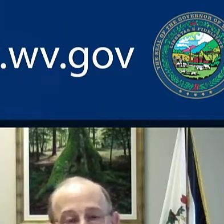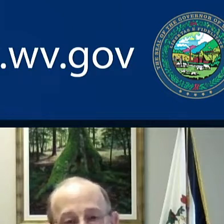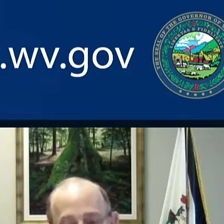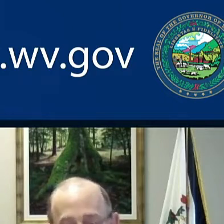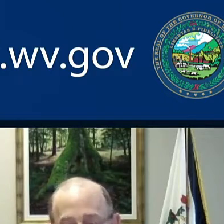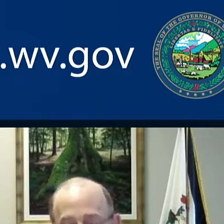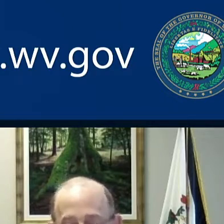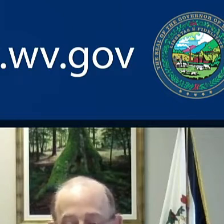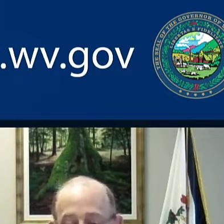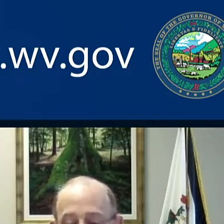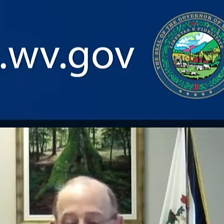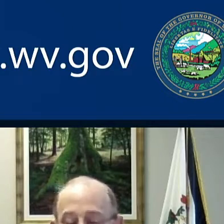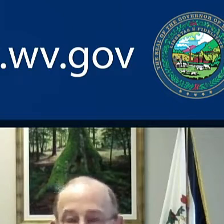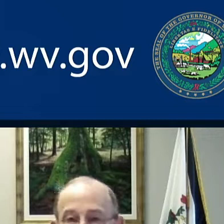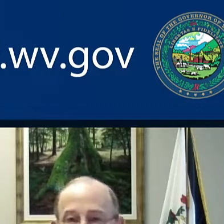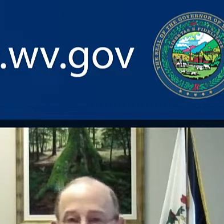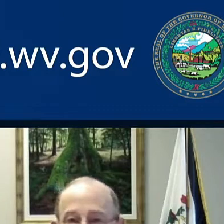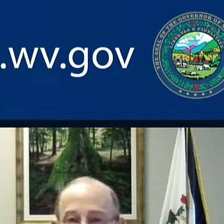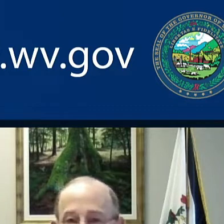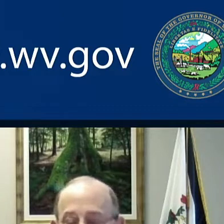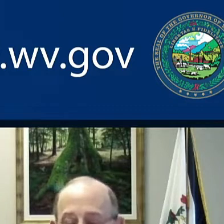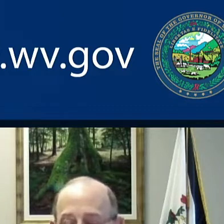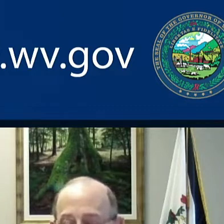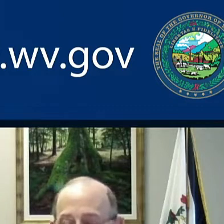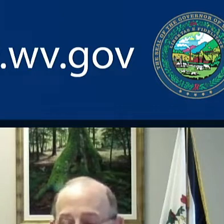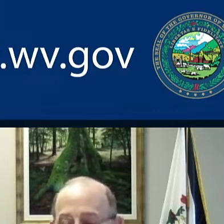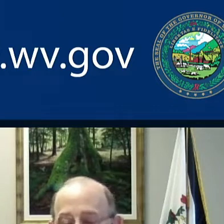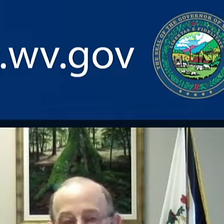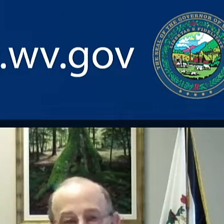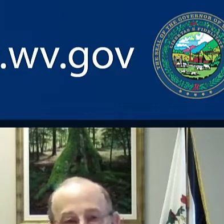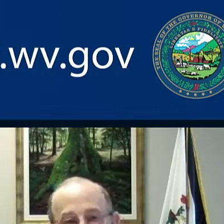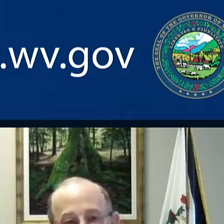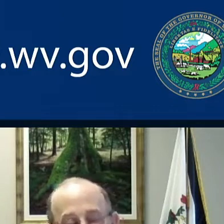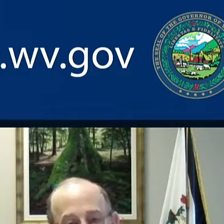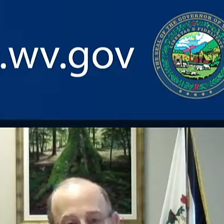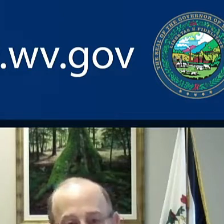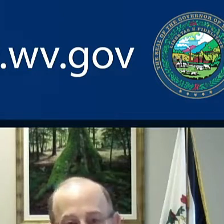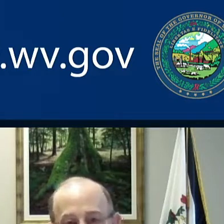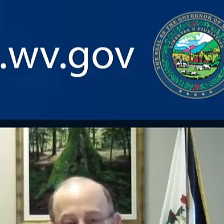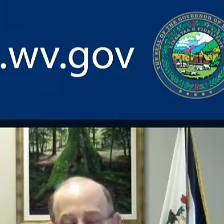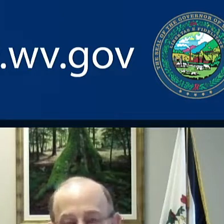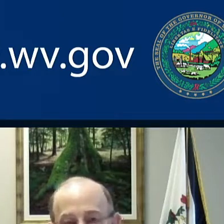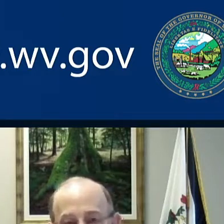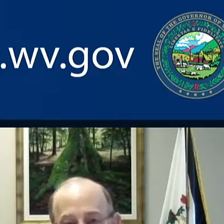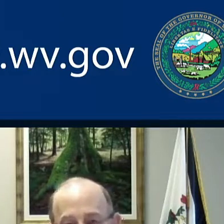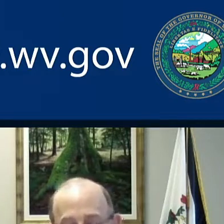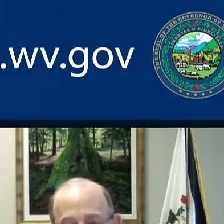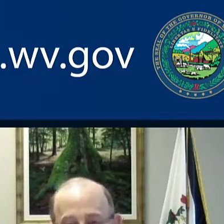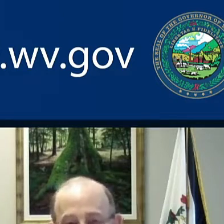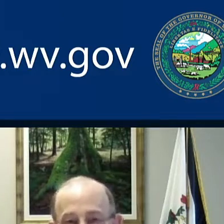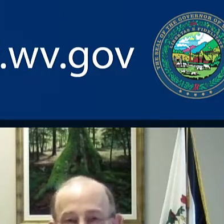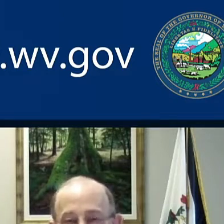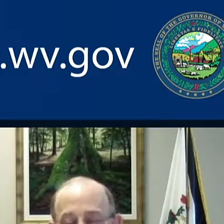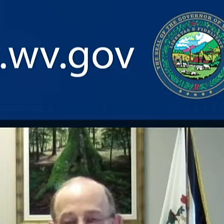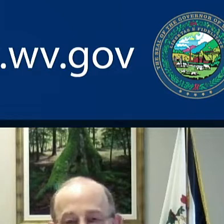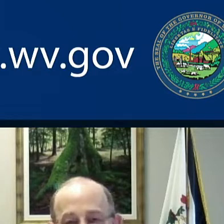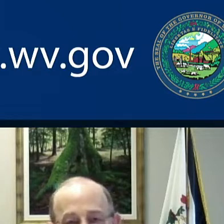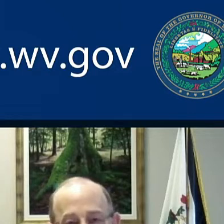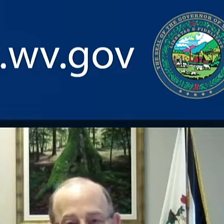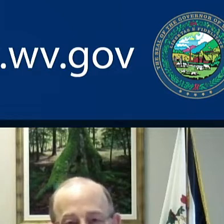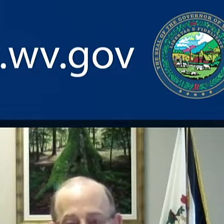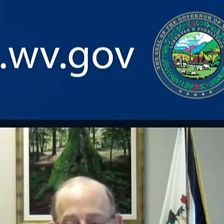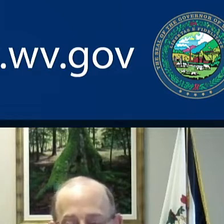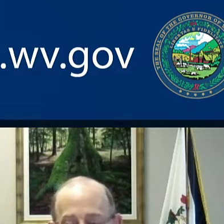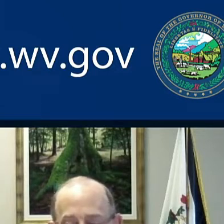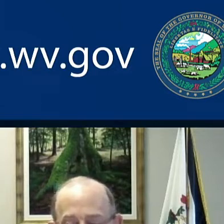of active cases. But we've reviewed information from CDC and we looked at what other states are doing and we've tried to follow those guidelines